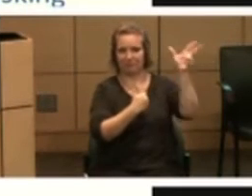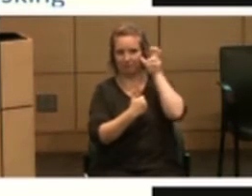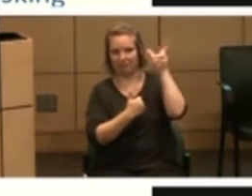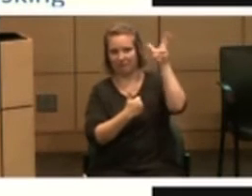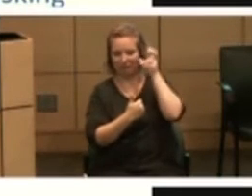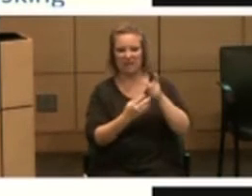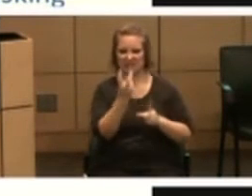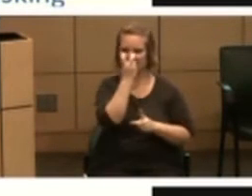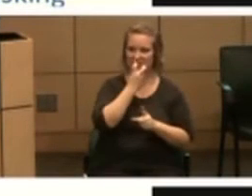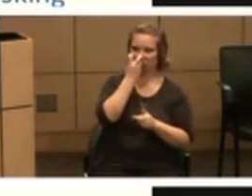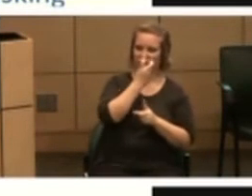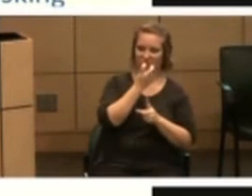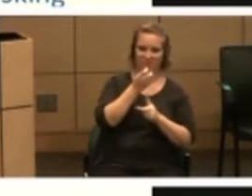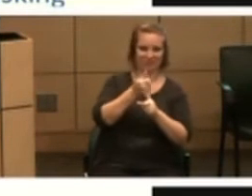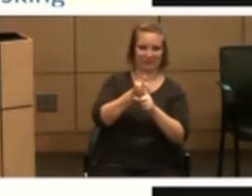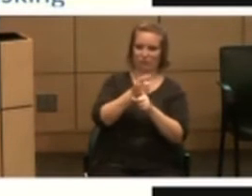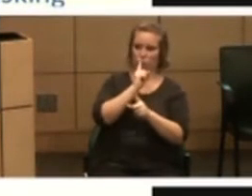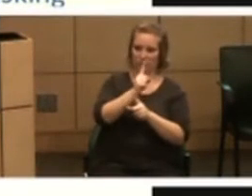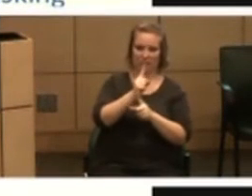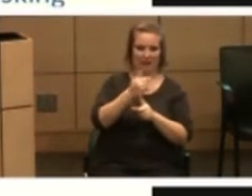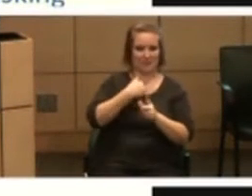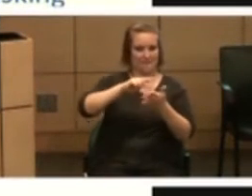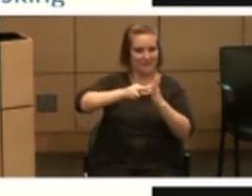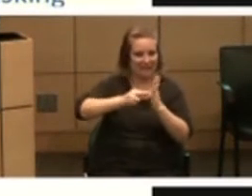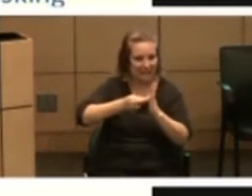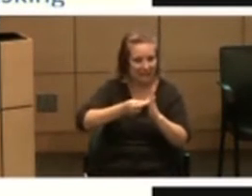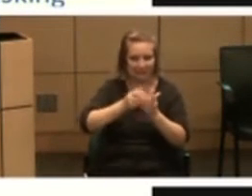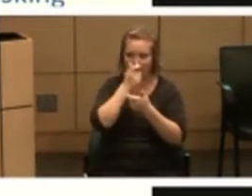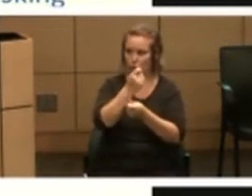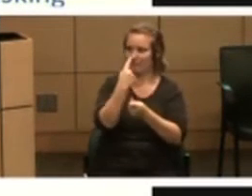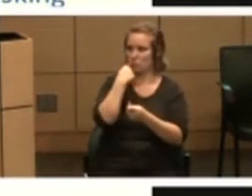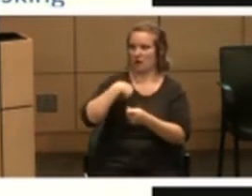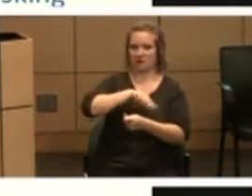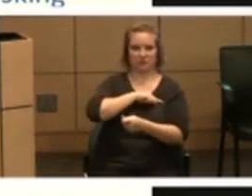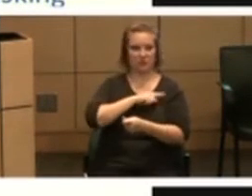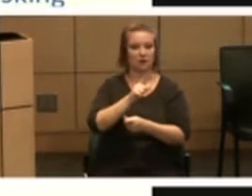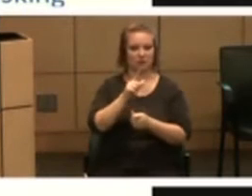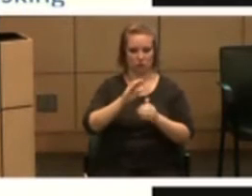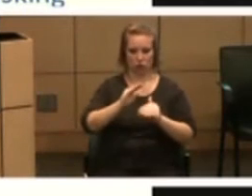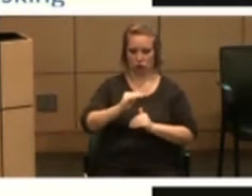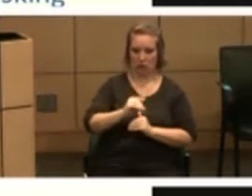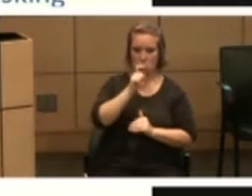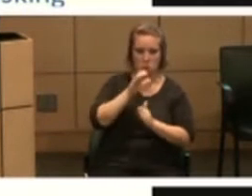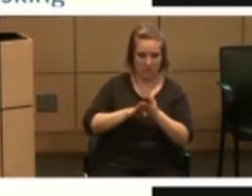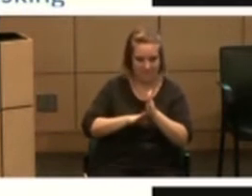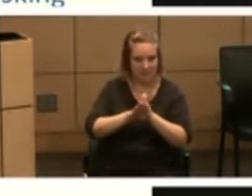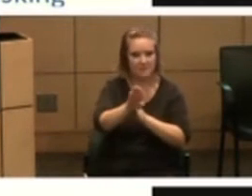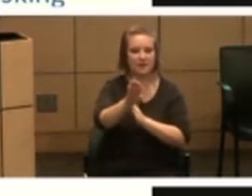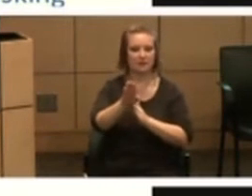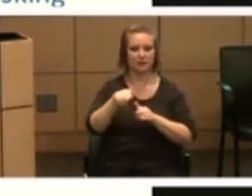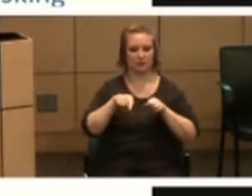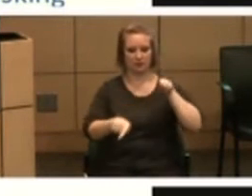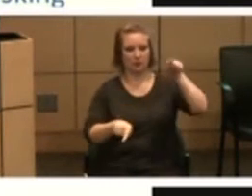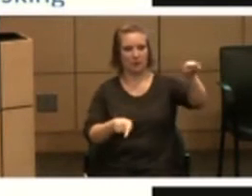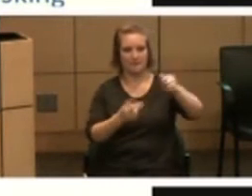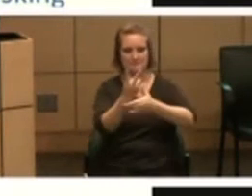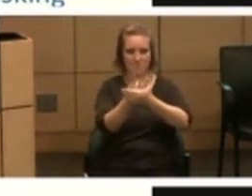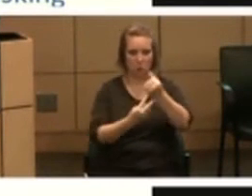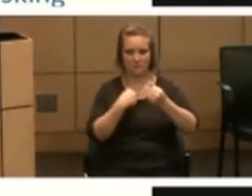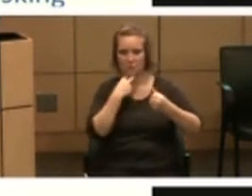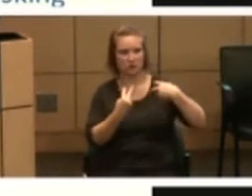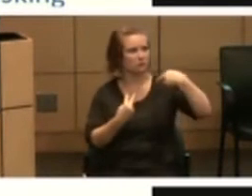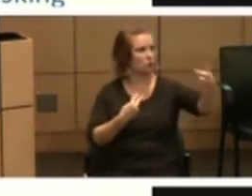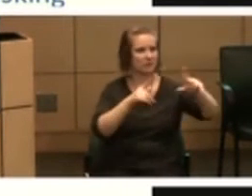definition is really meaningful and interesting to us. And for a developing child, it turns out that process, both of those processes, but especially the ability